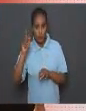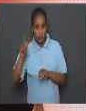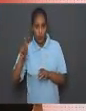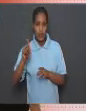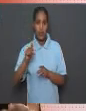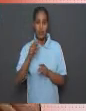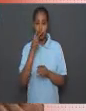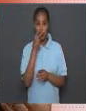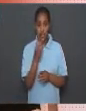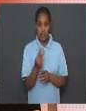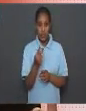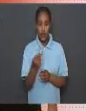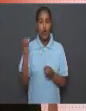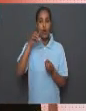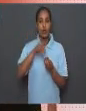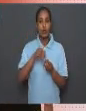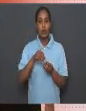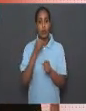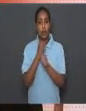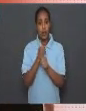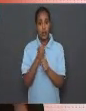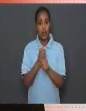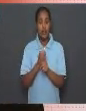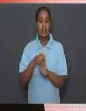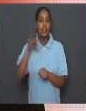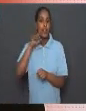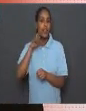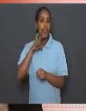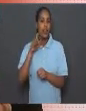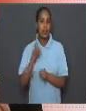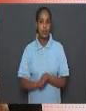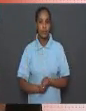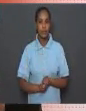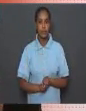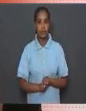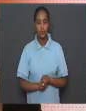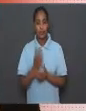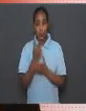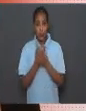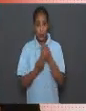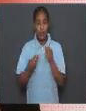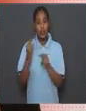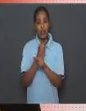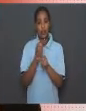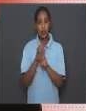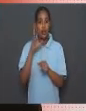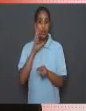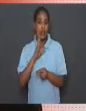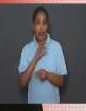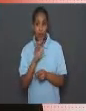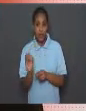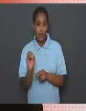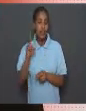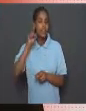have seen, it can also be made synthetically. Both natural rubber